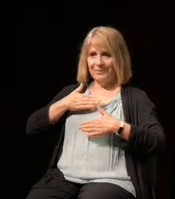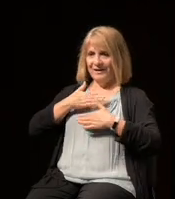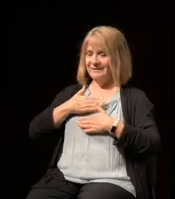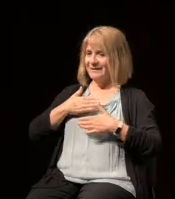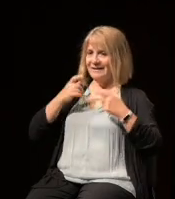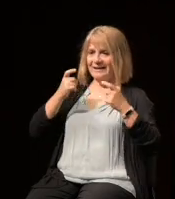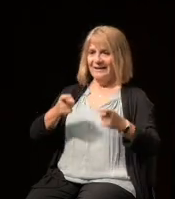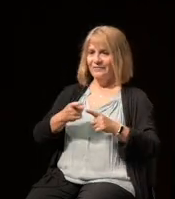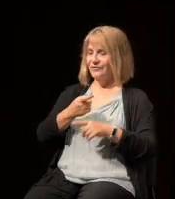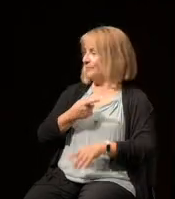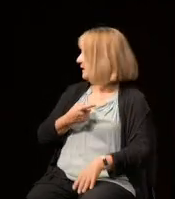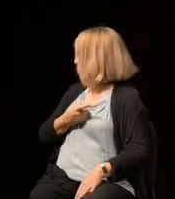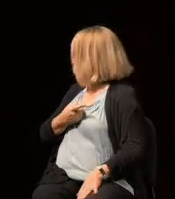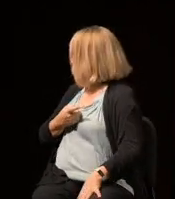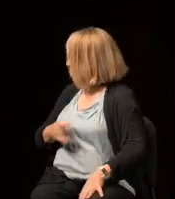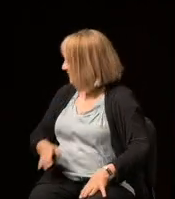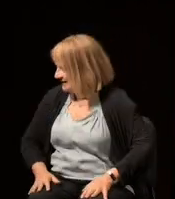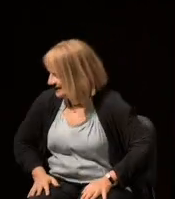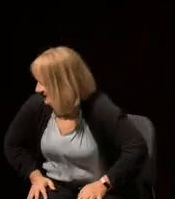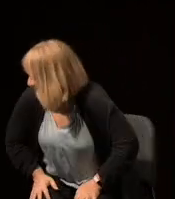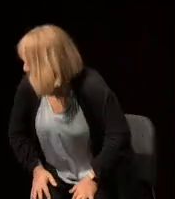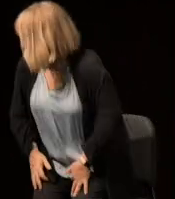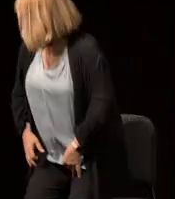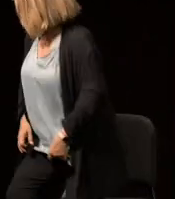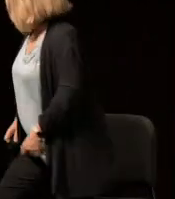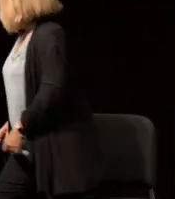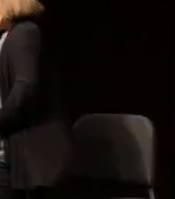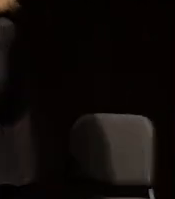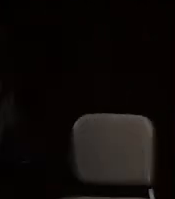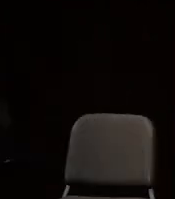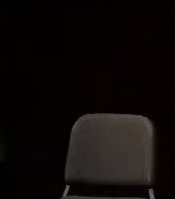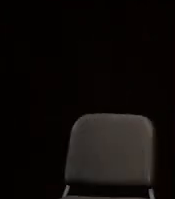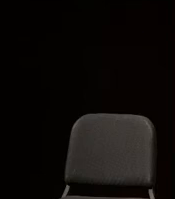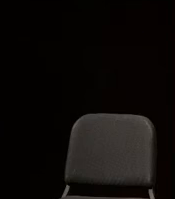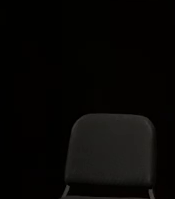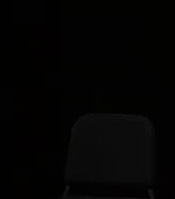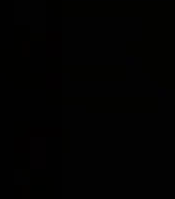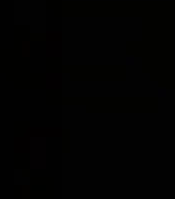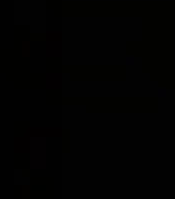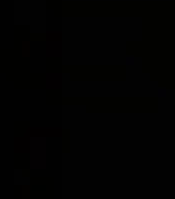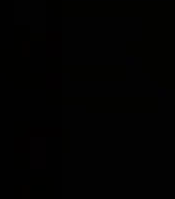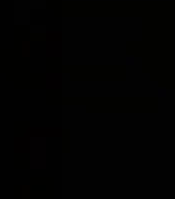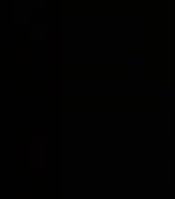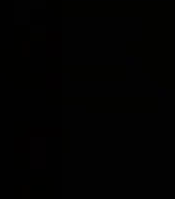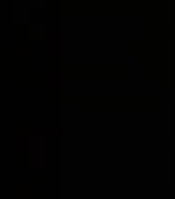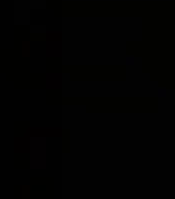gift from him. So it made me check my own assumptions about what was possible.